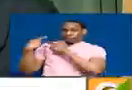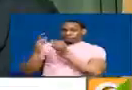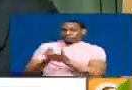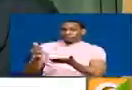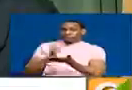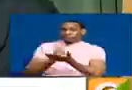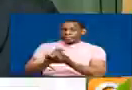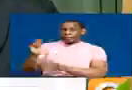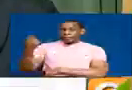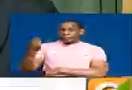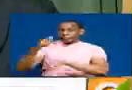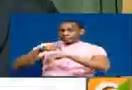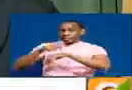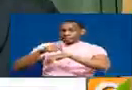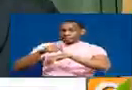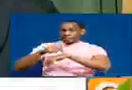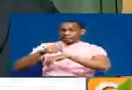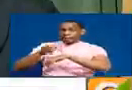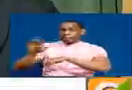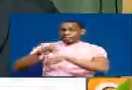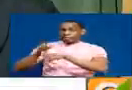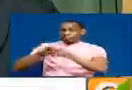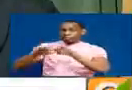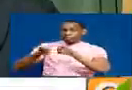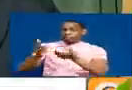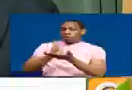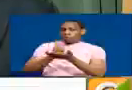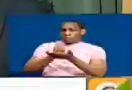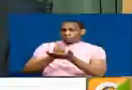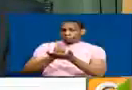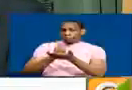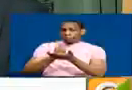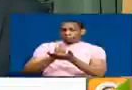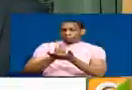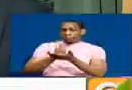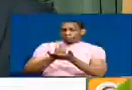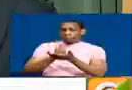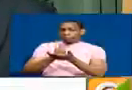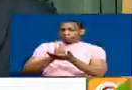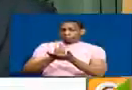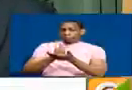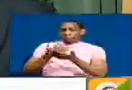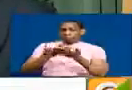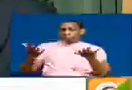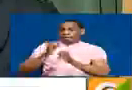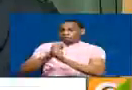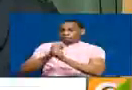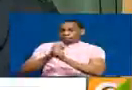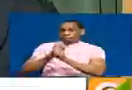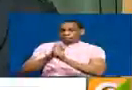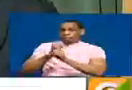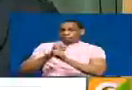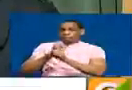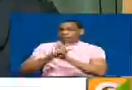the office of the President during their tenure of office in respect of anything done